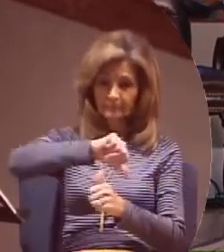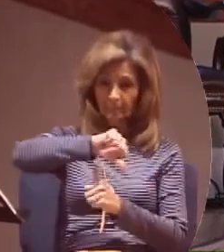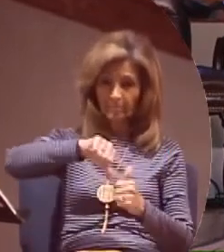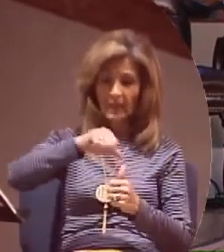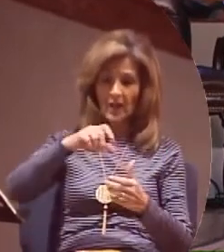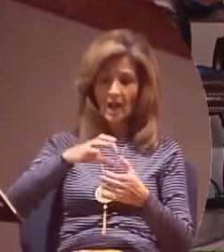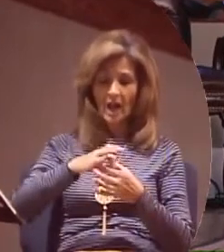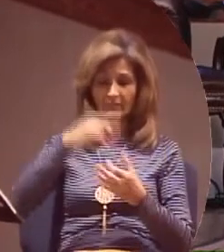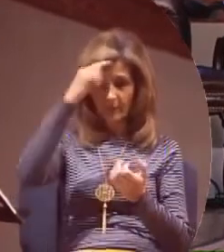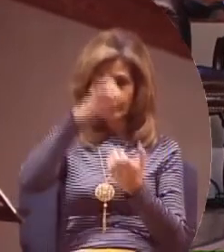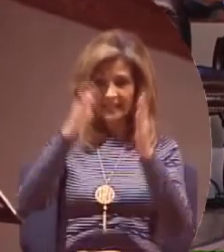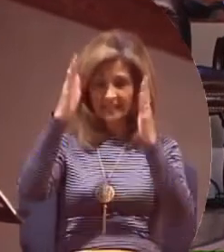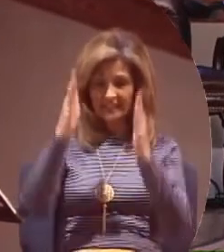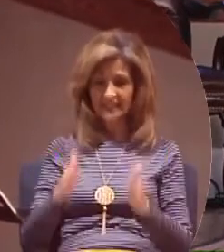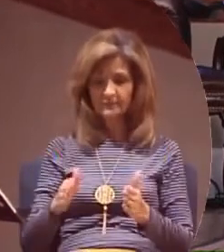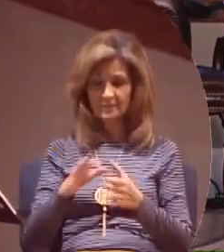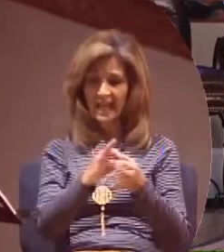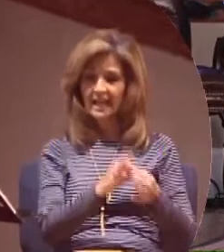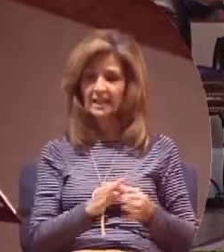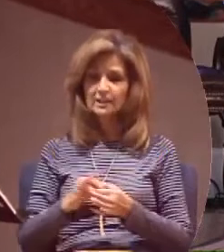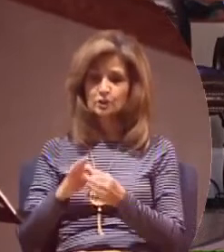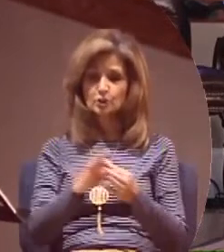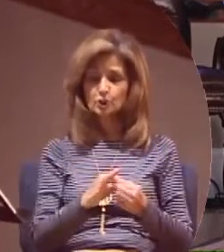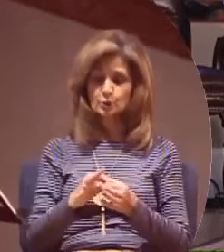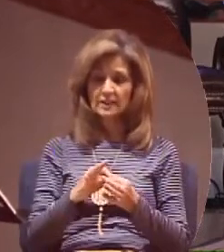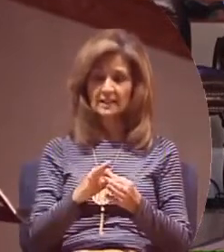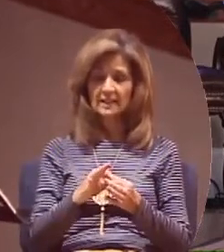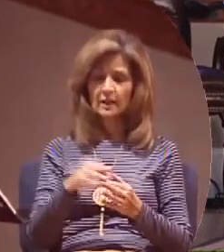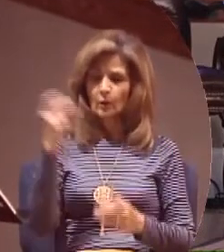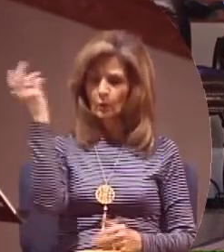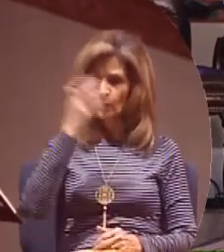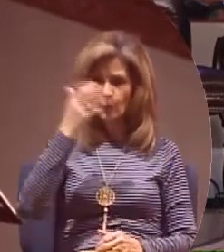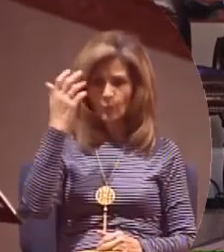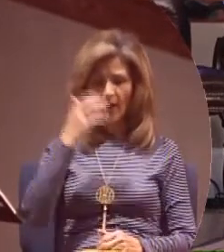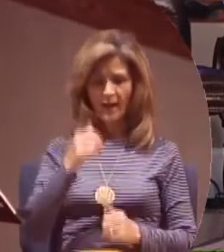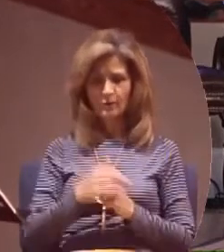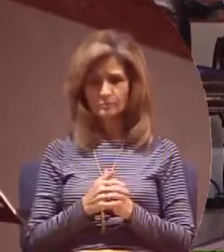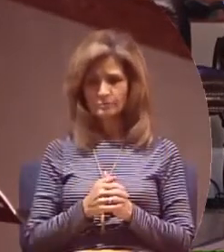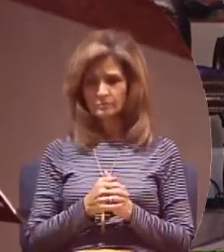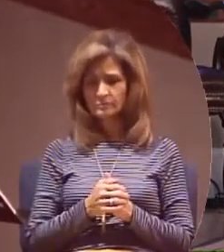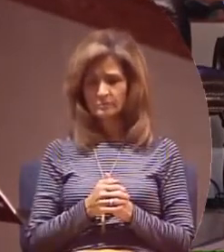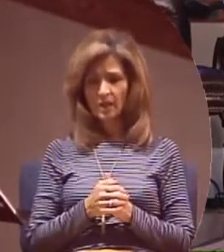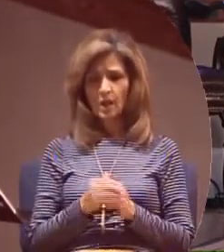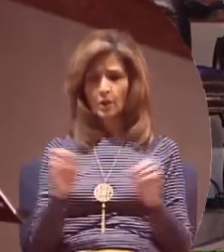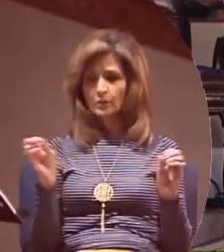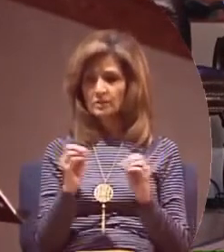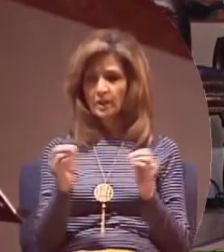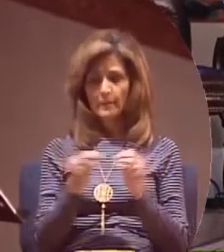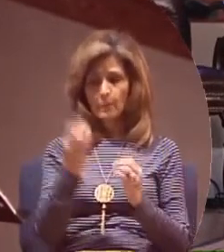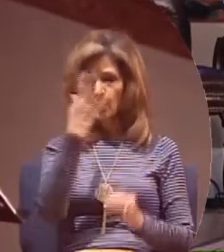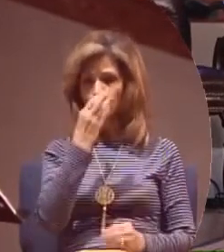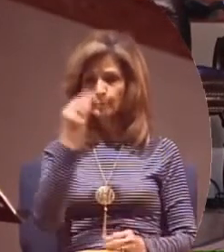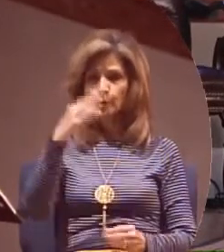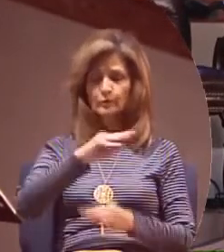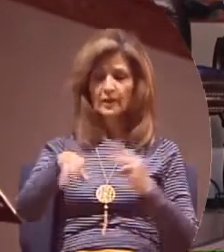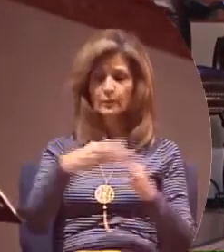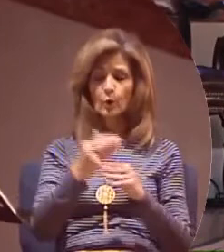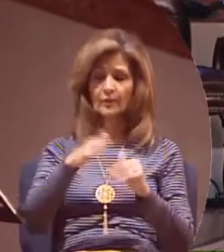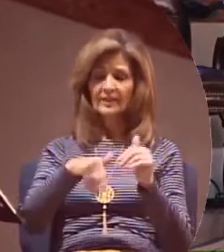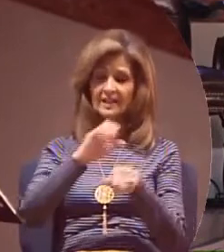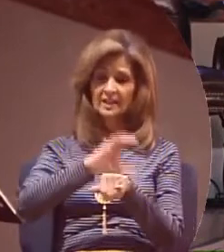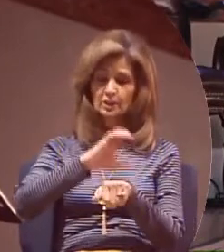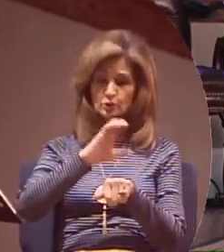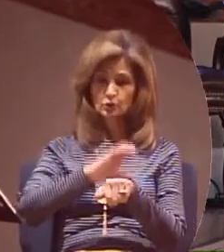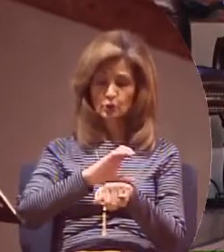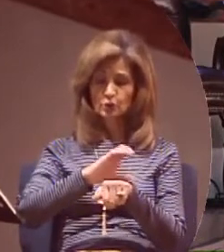of believers that is in unity. What a sight to behold. There's nothing more beautiful in the world than a church